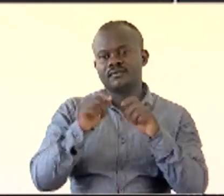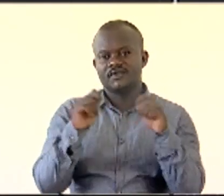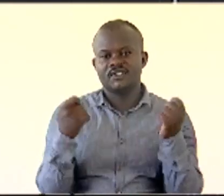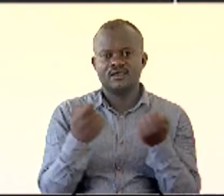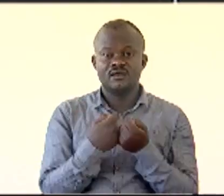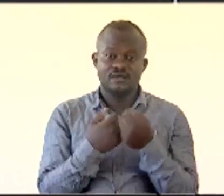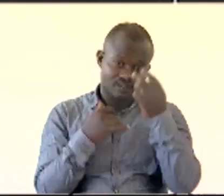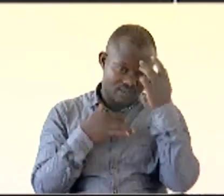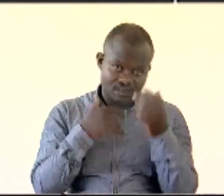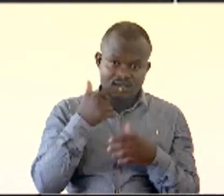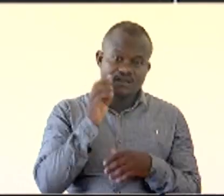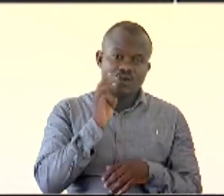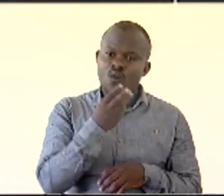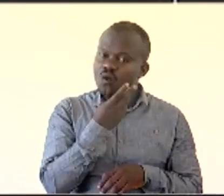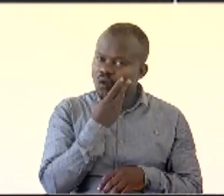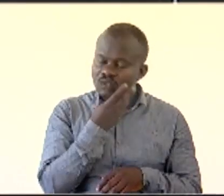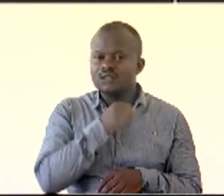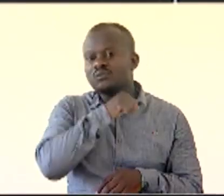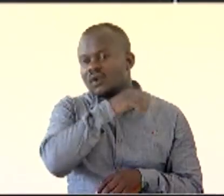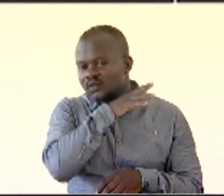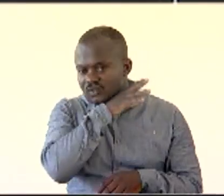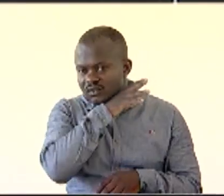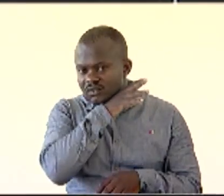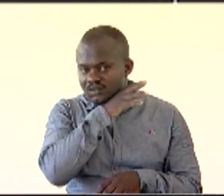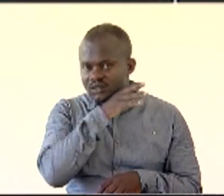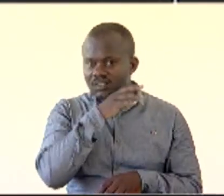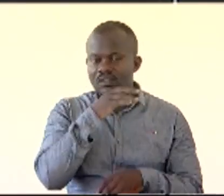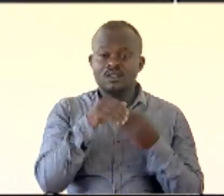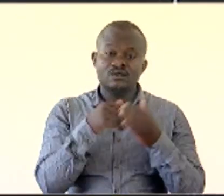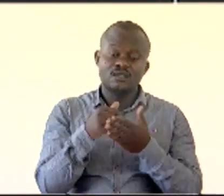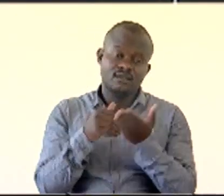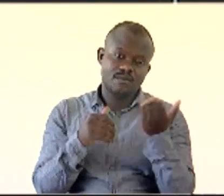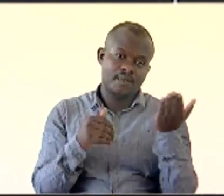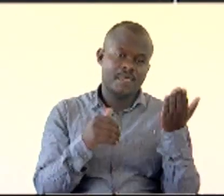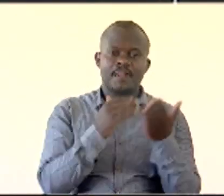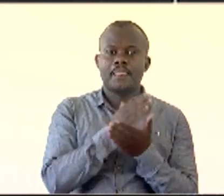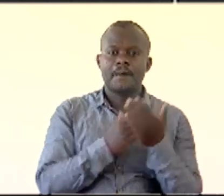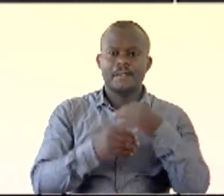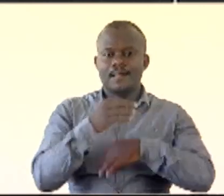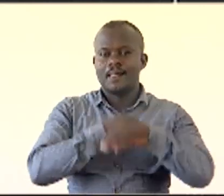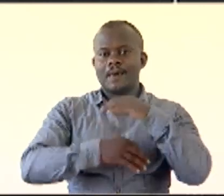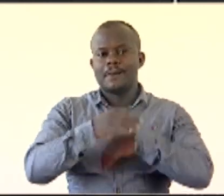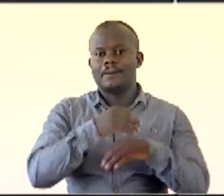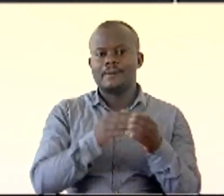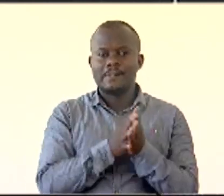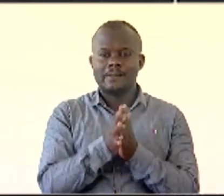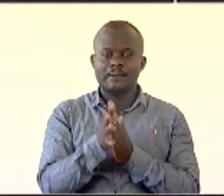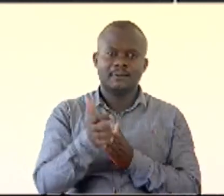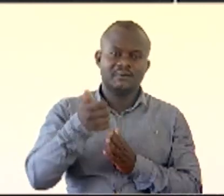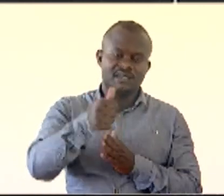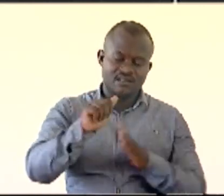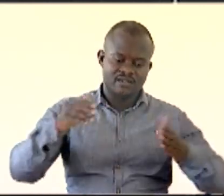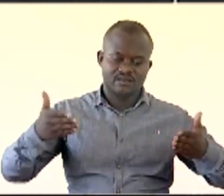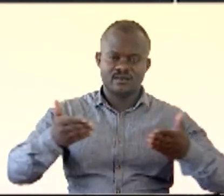have is water pollution. Toxins from human and industrial wastes are